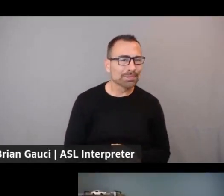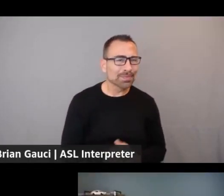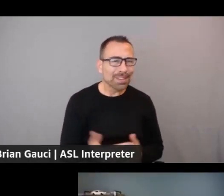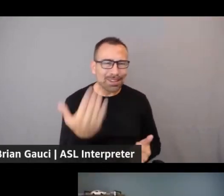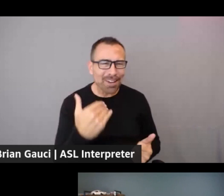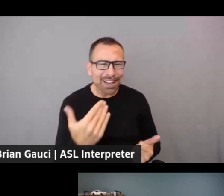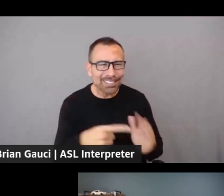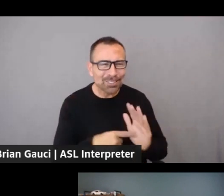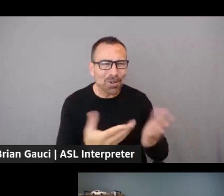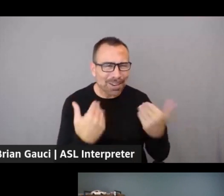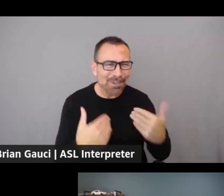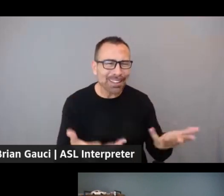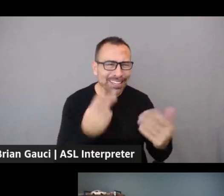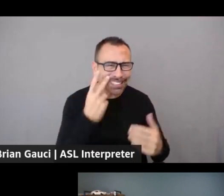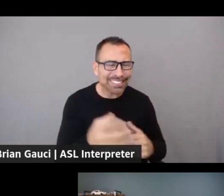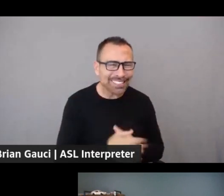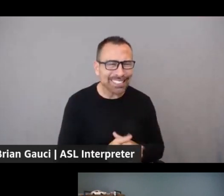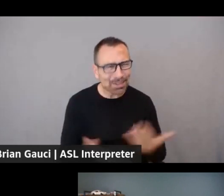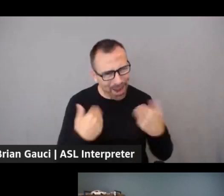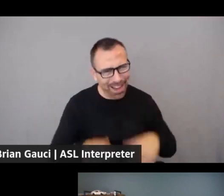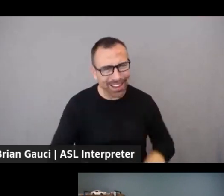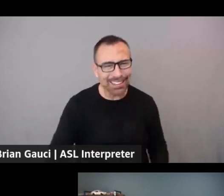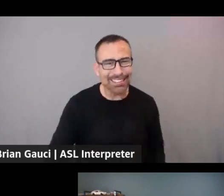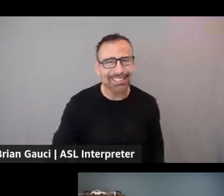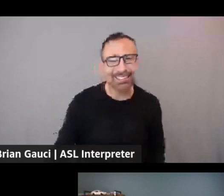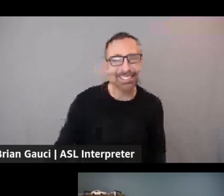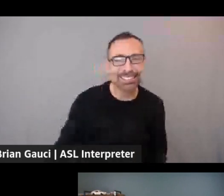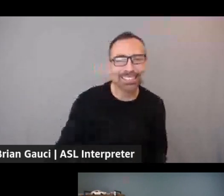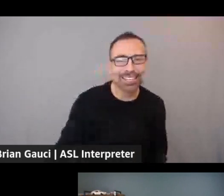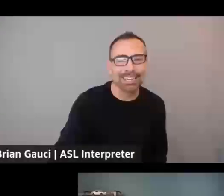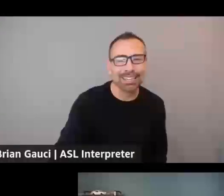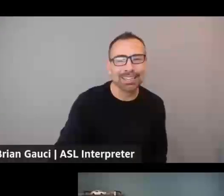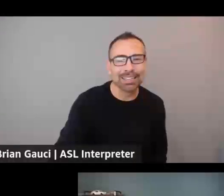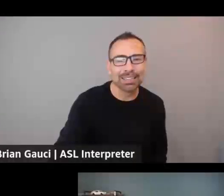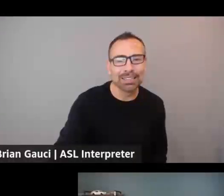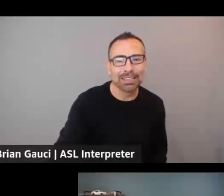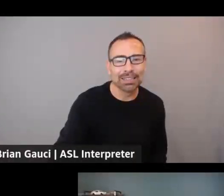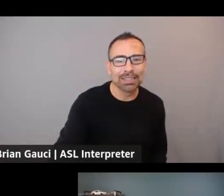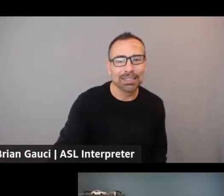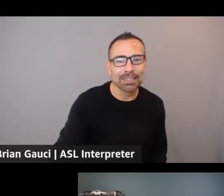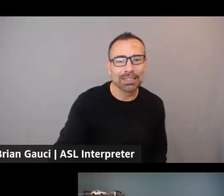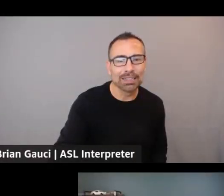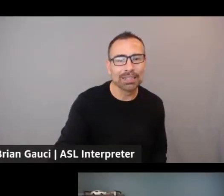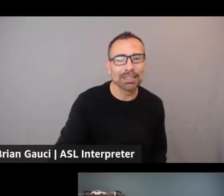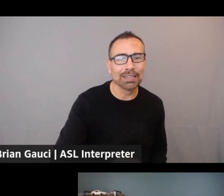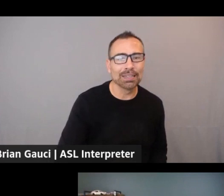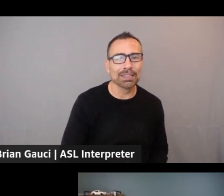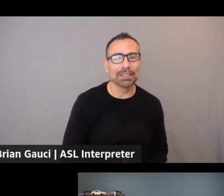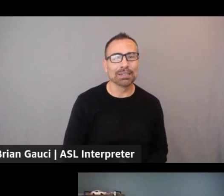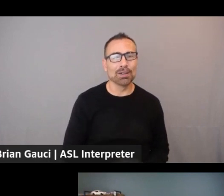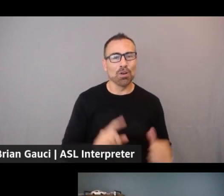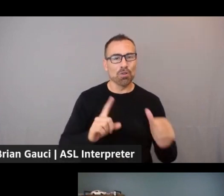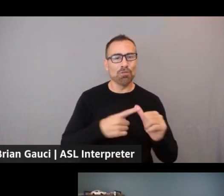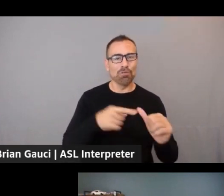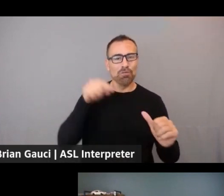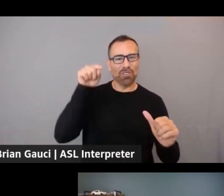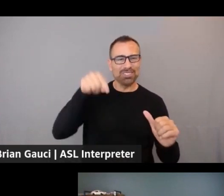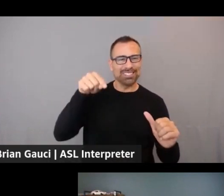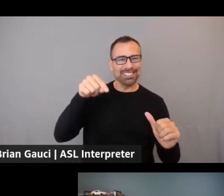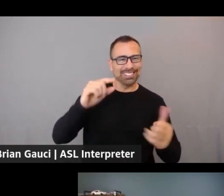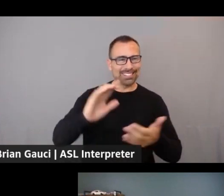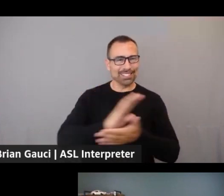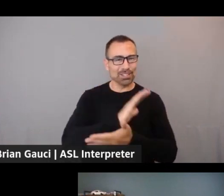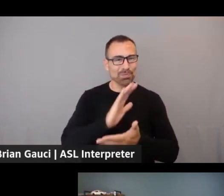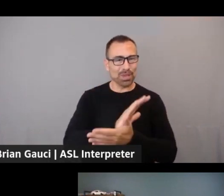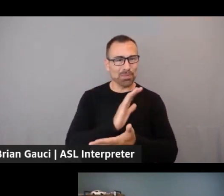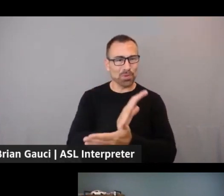Let's see it. Let's see it. So first and foremost, this is the paper that Llama released last